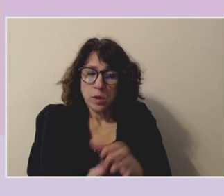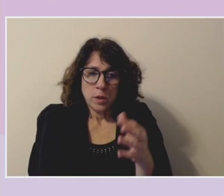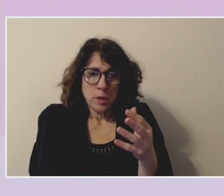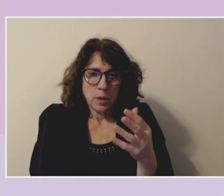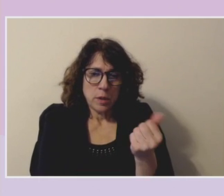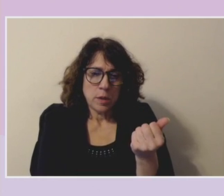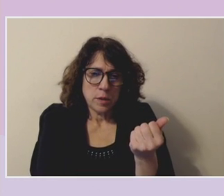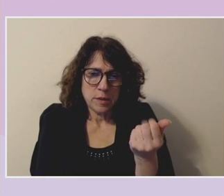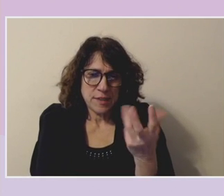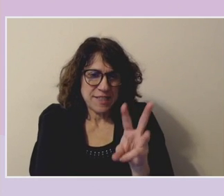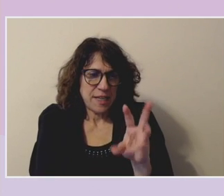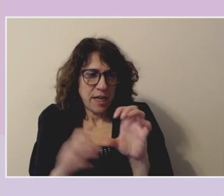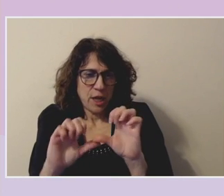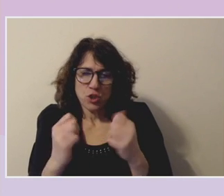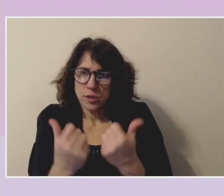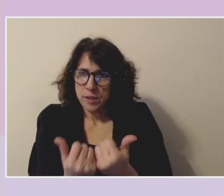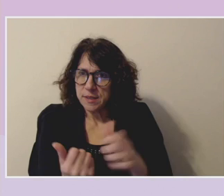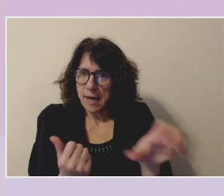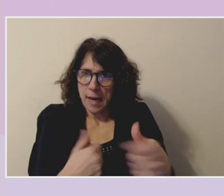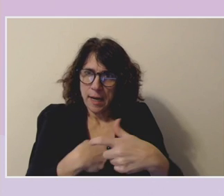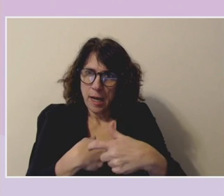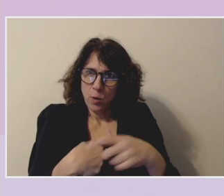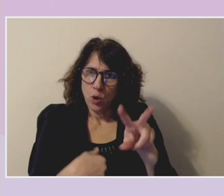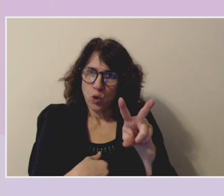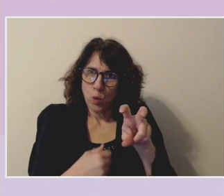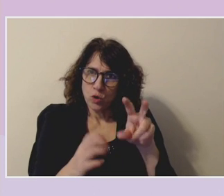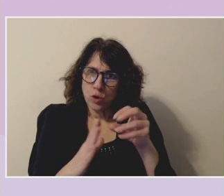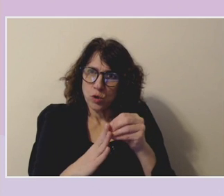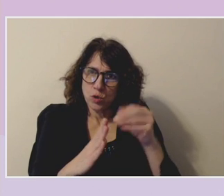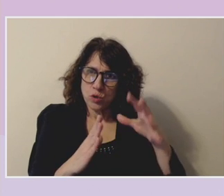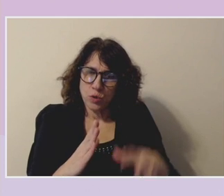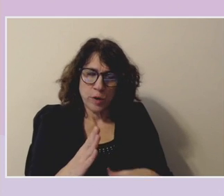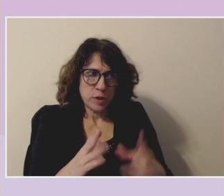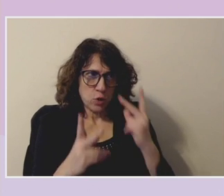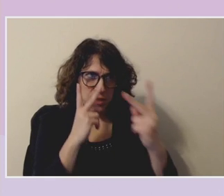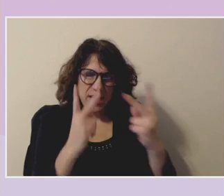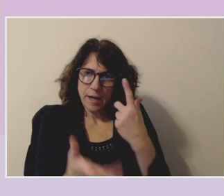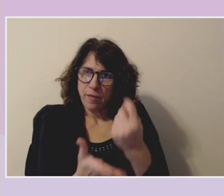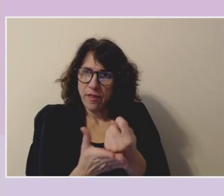agencies, and at any given time, 200 students are seeing therapists.